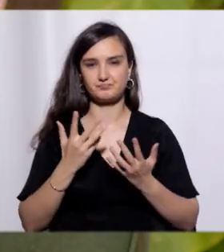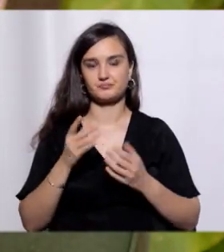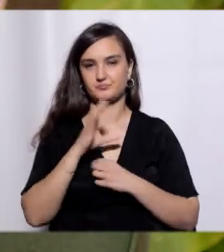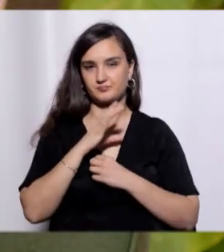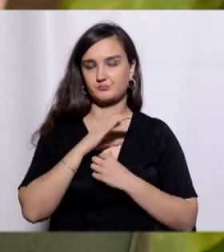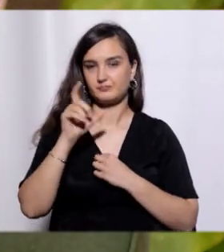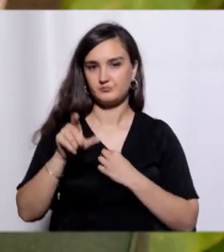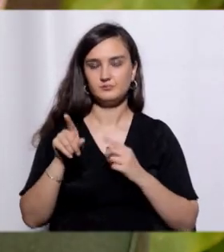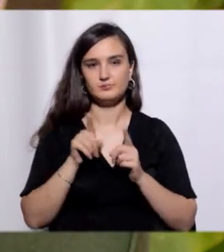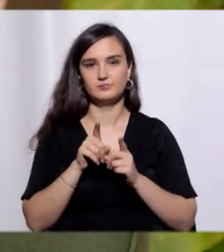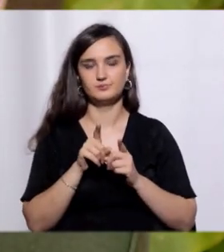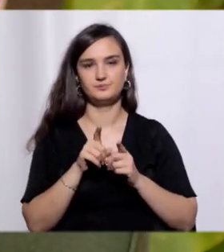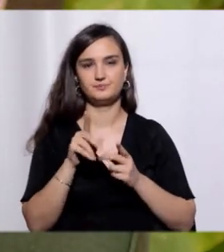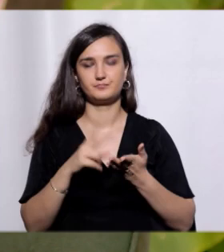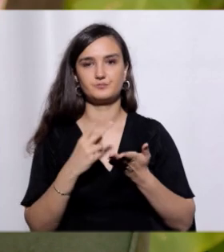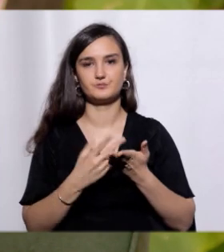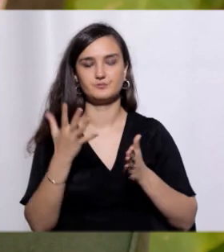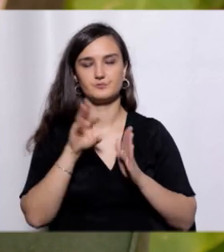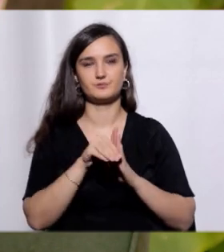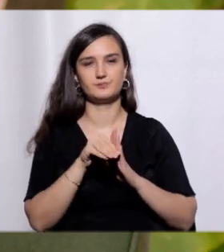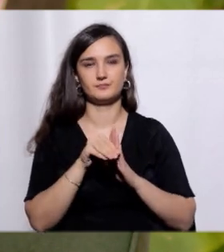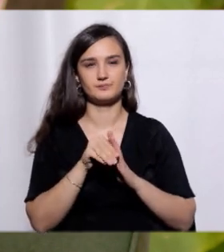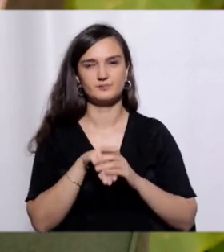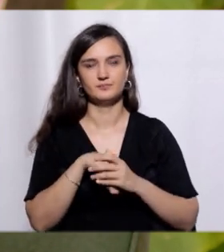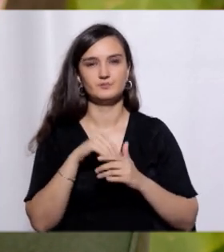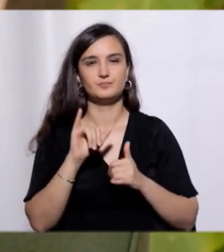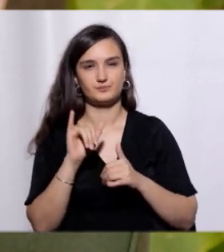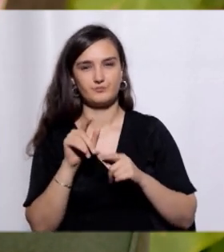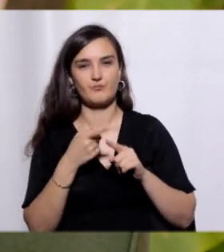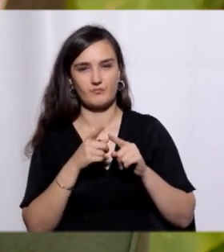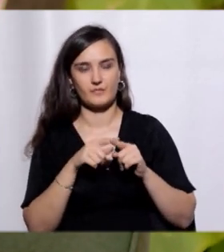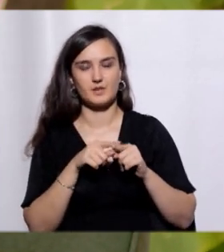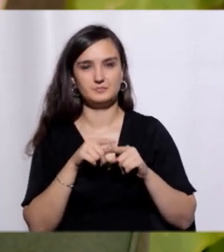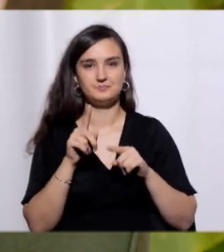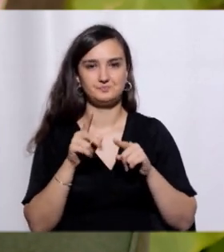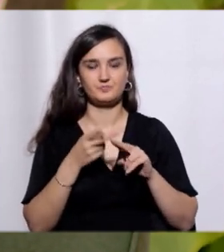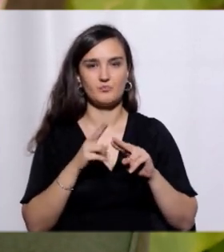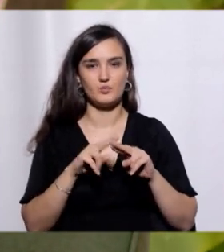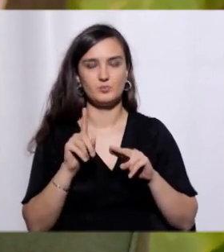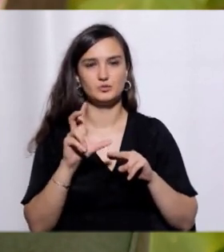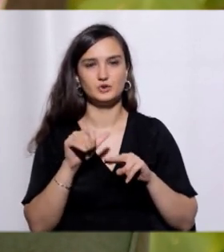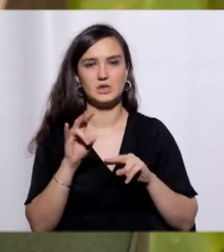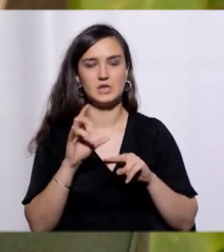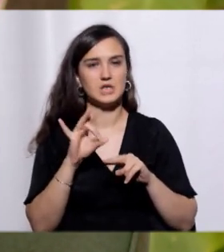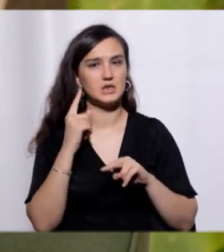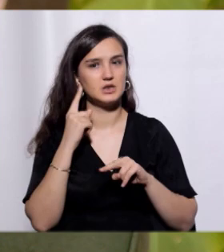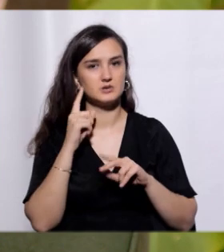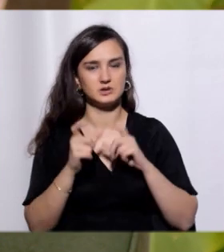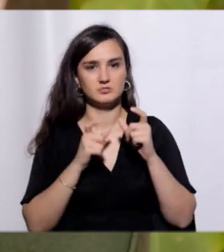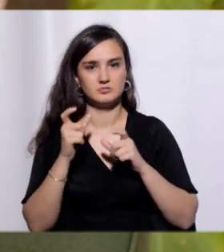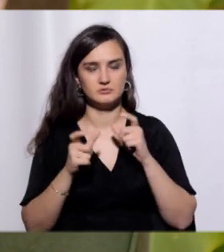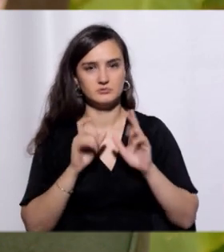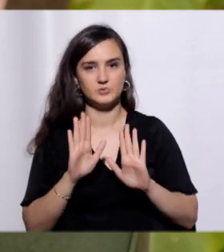wealth. In the book, Bertha is introduced as some kind of a ghost. So because Jane Eyre only hears a